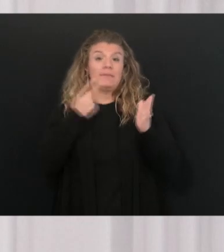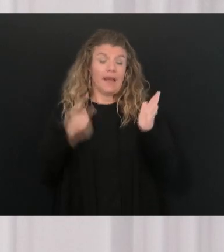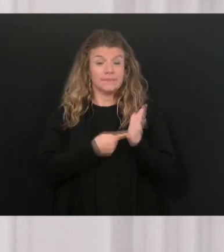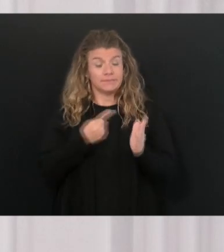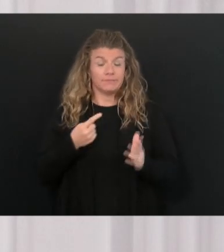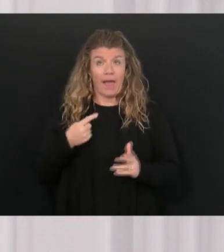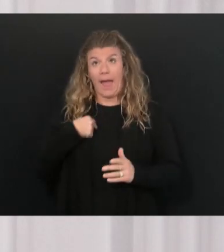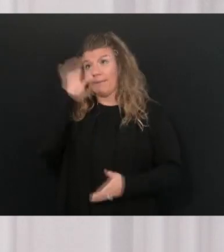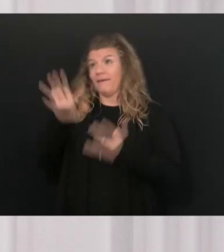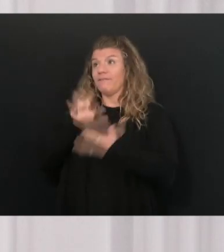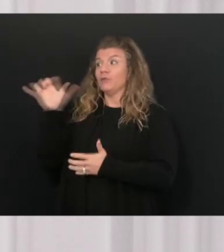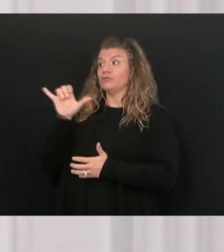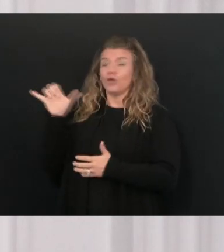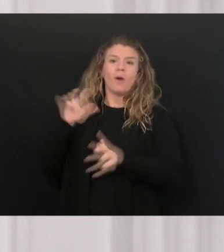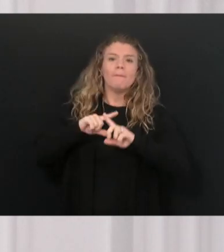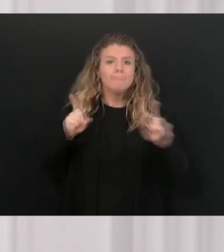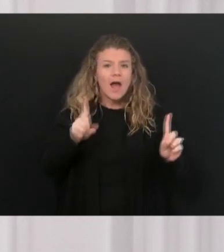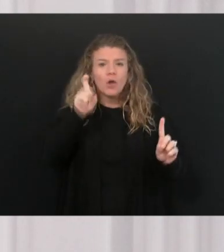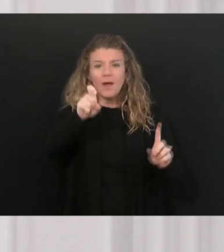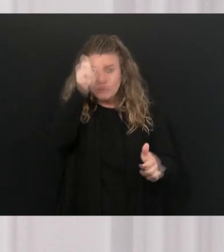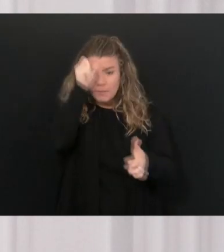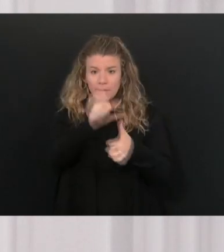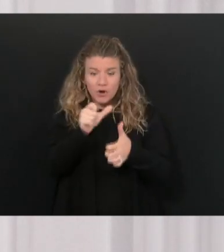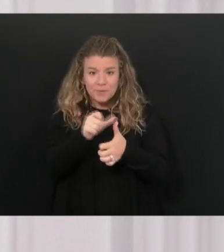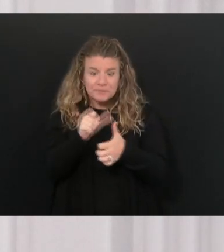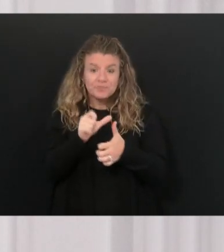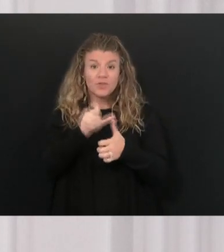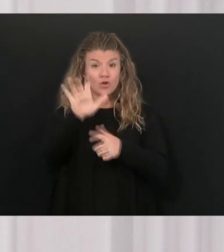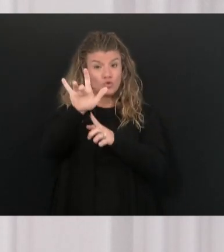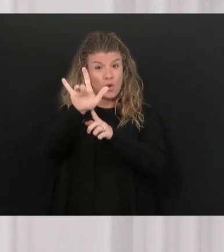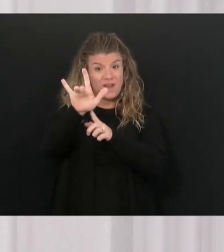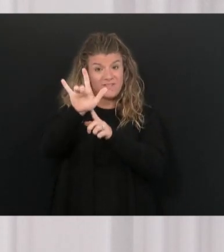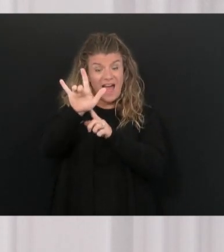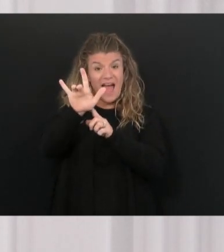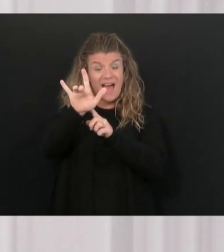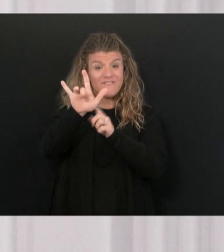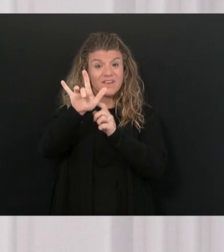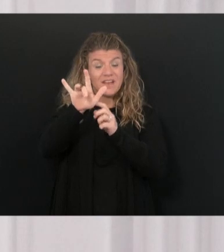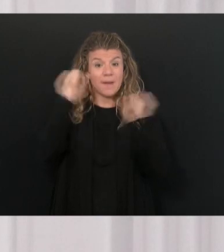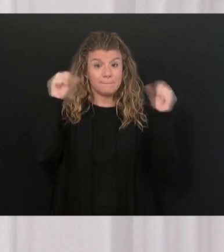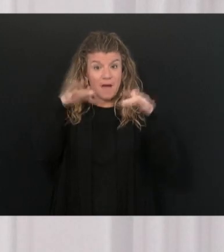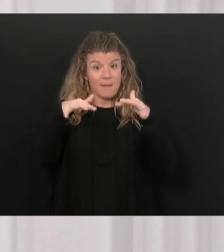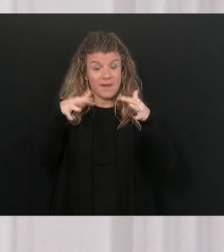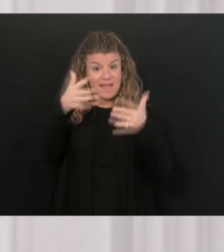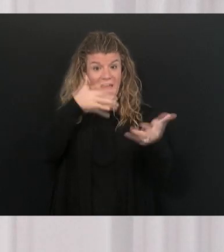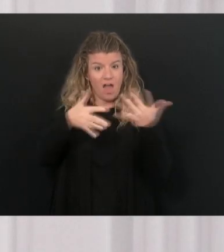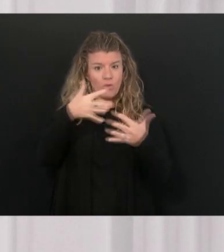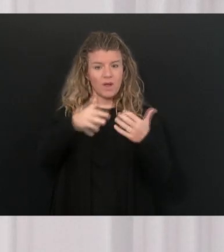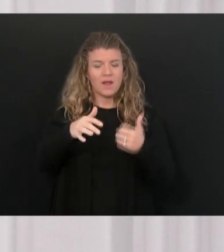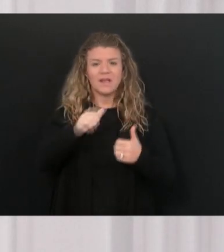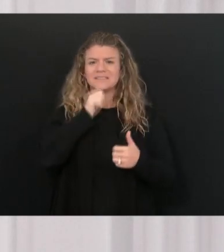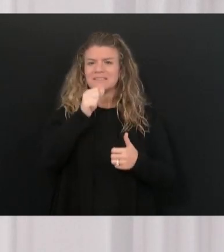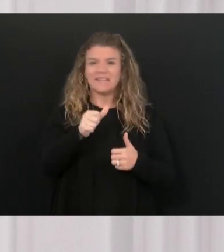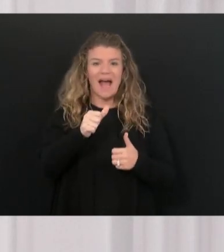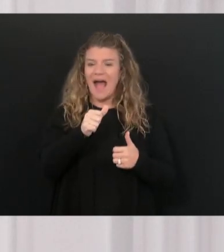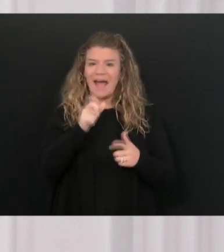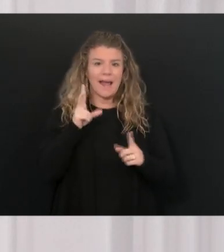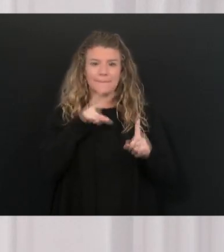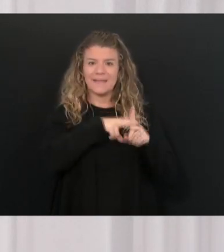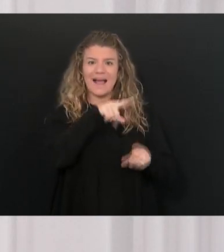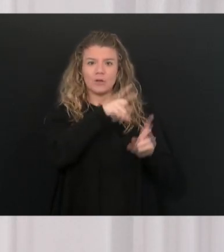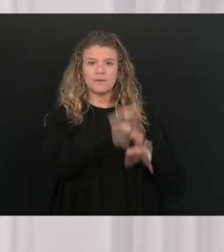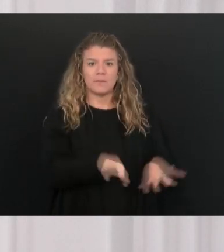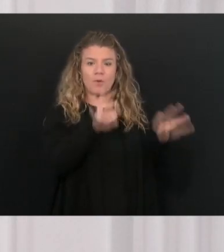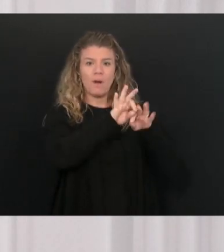ourselves. But the thing we need to keep in mind is the 25 public gathering does not apply to our essential businesses.